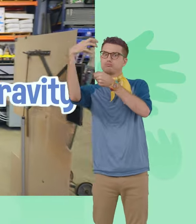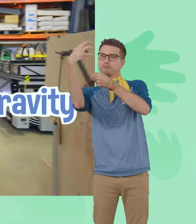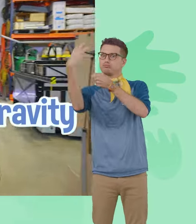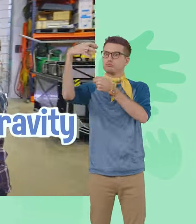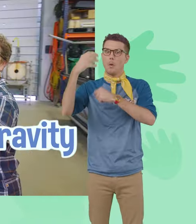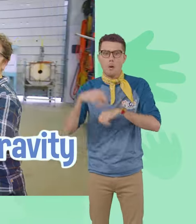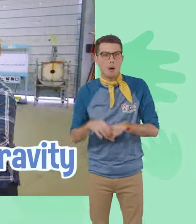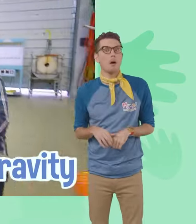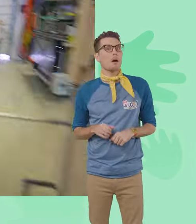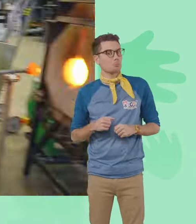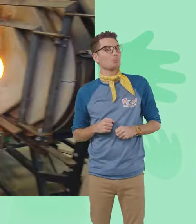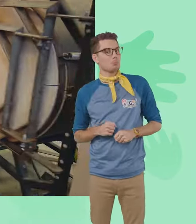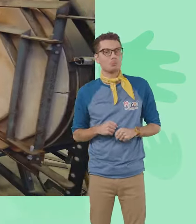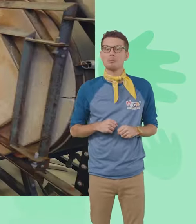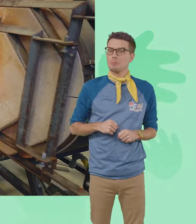gravity.